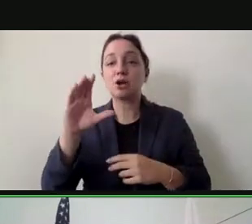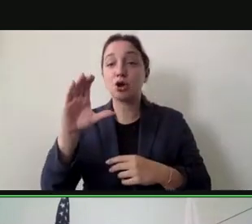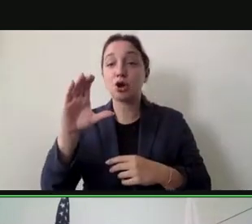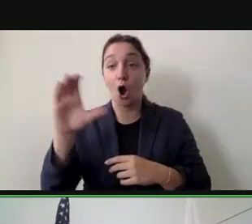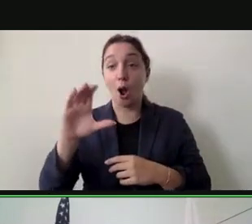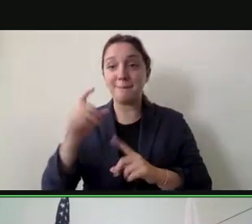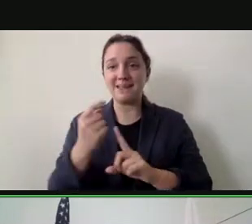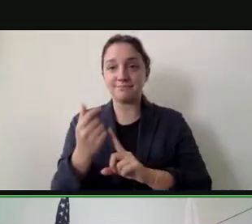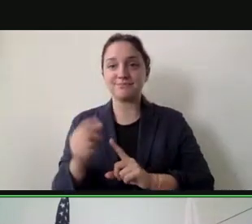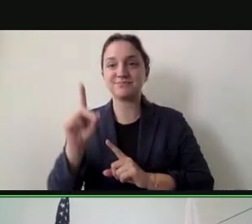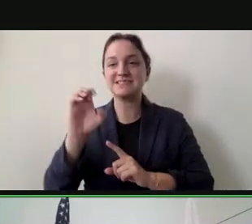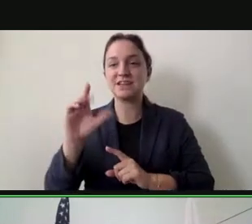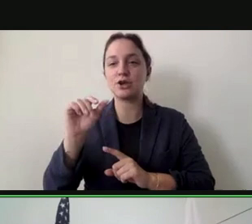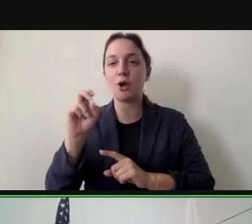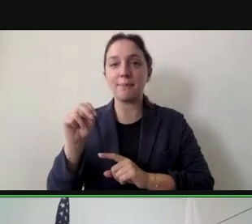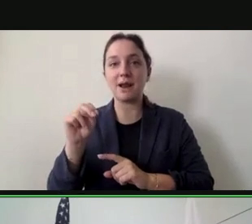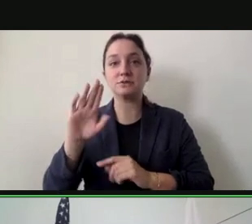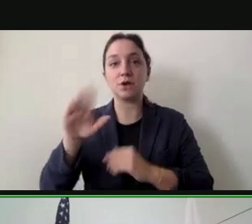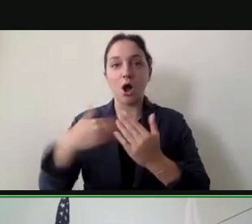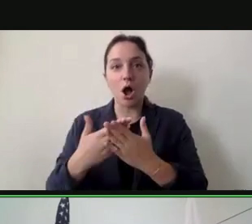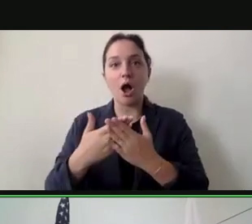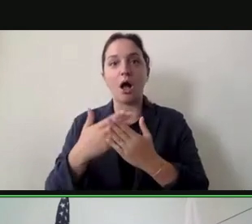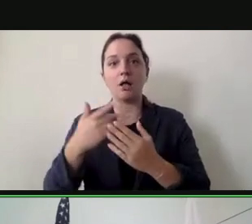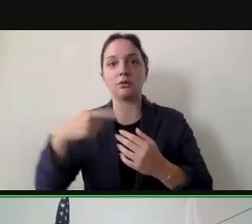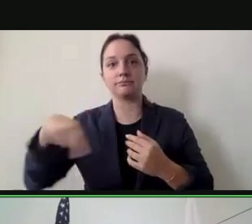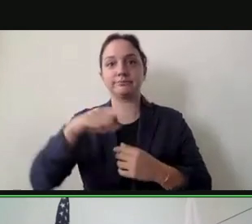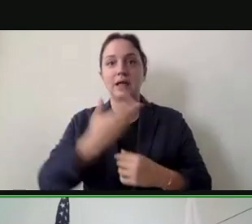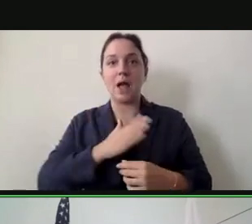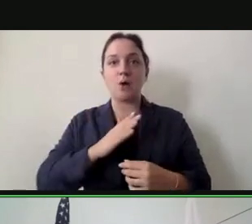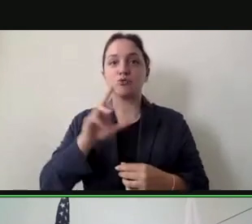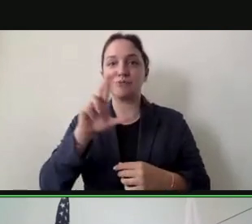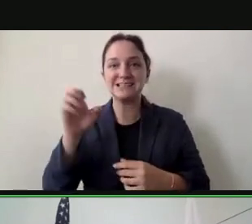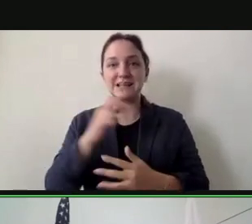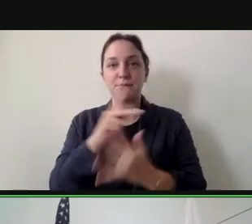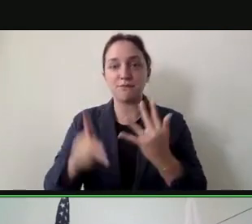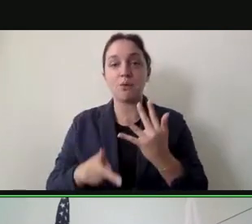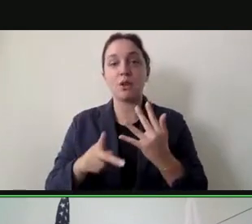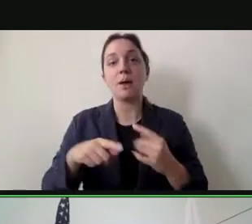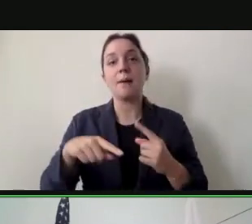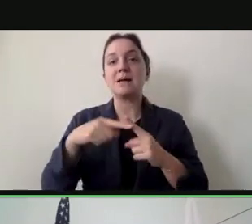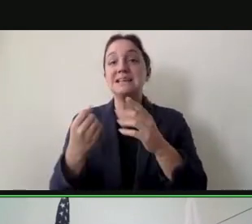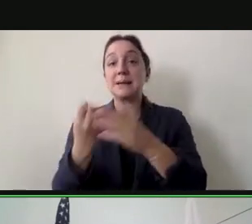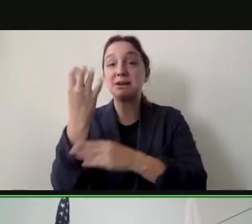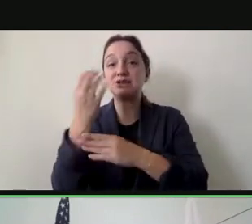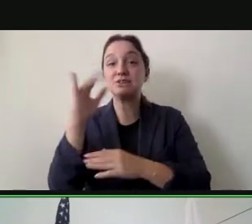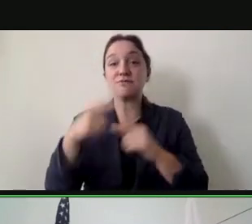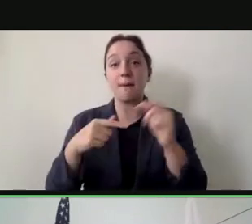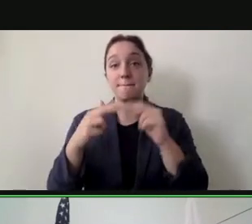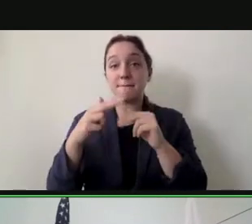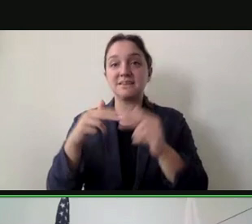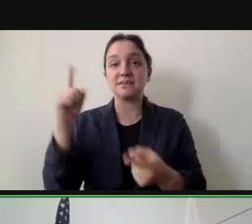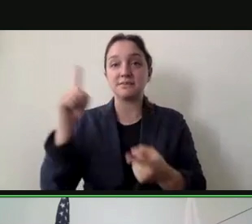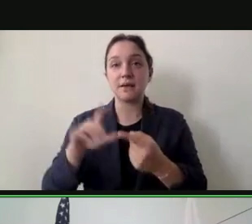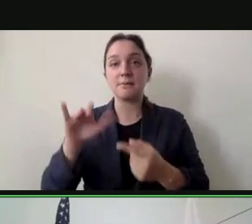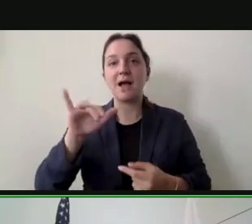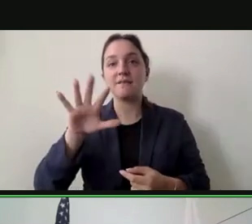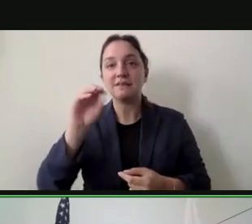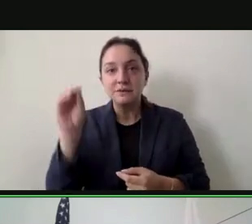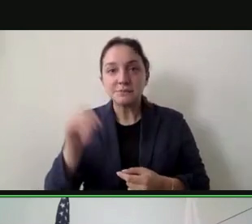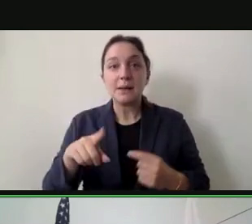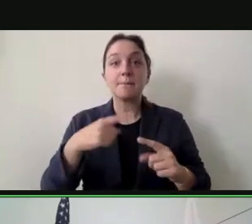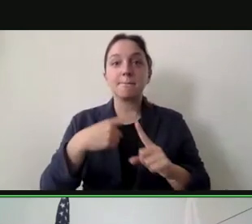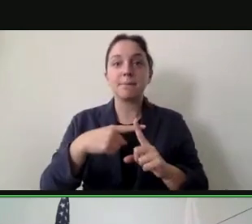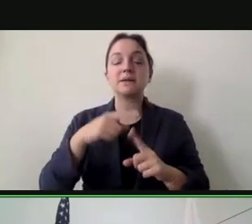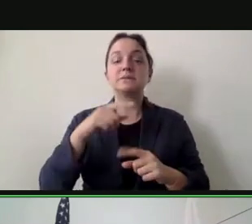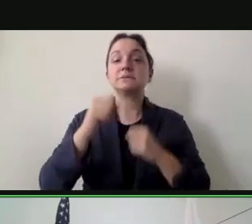buildings by 2032 and have net zero emissions by 2045. To do all the buying